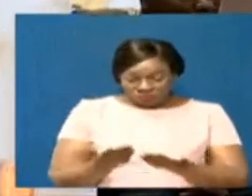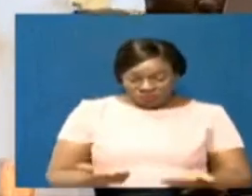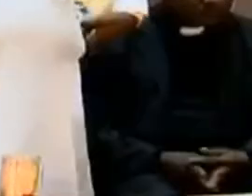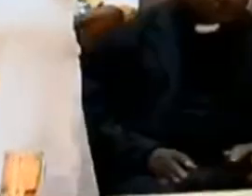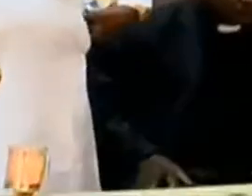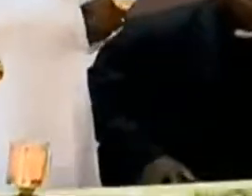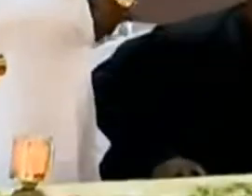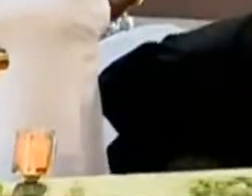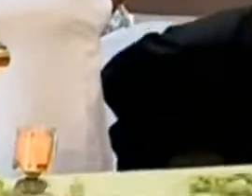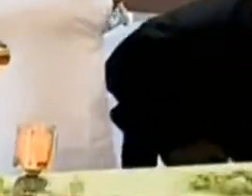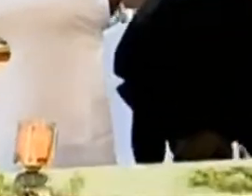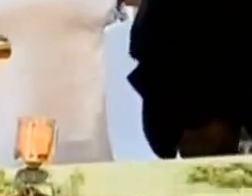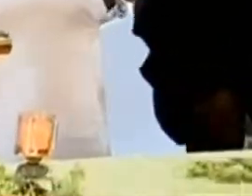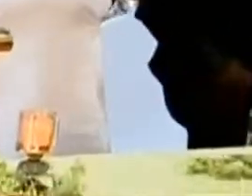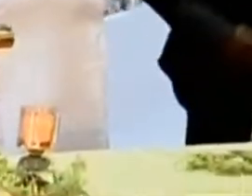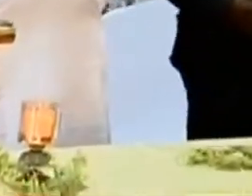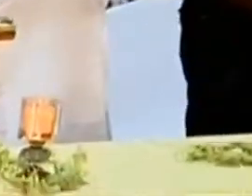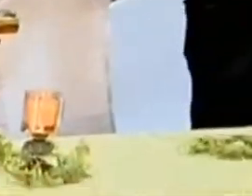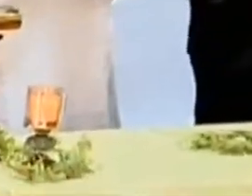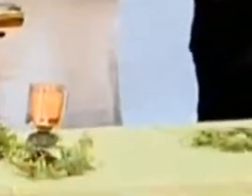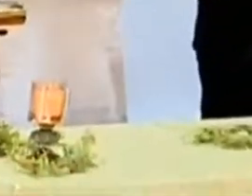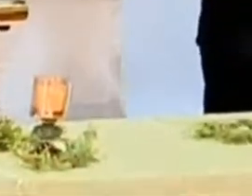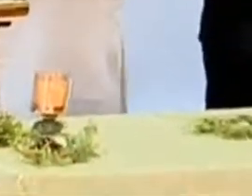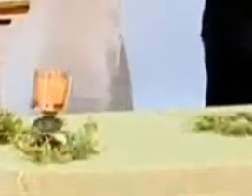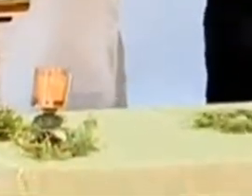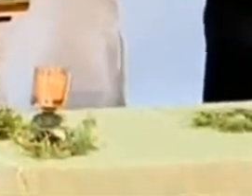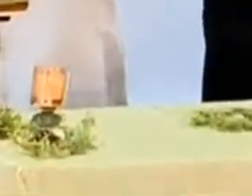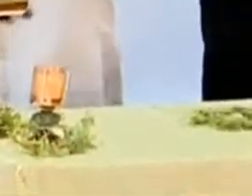Kama uwe ndi nasi,